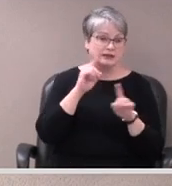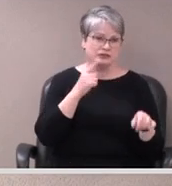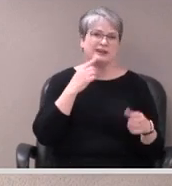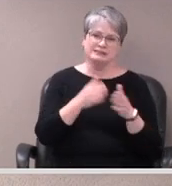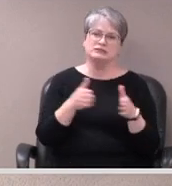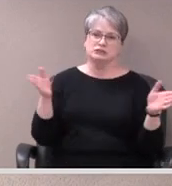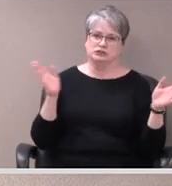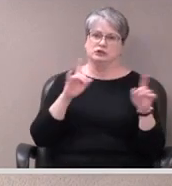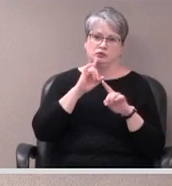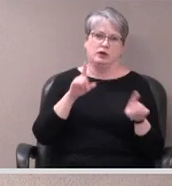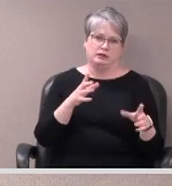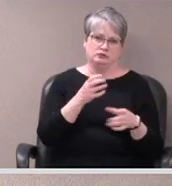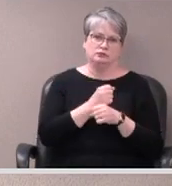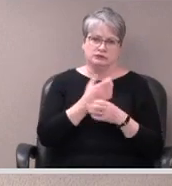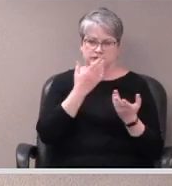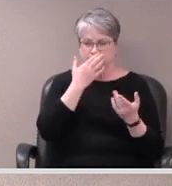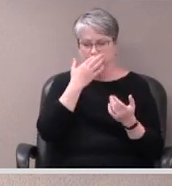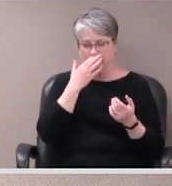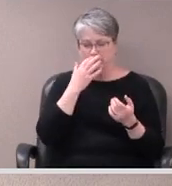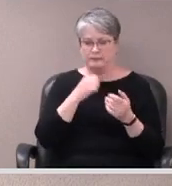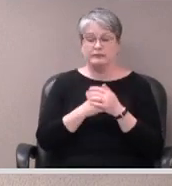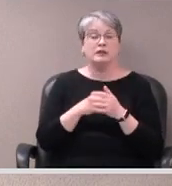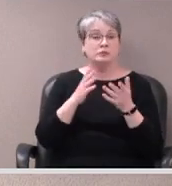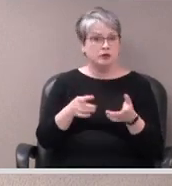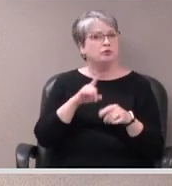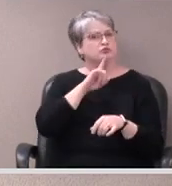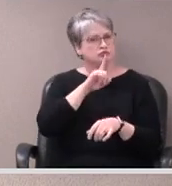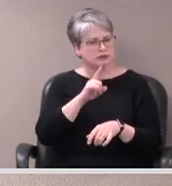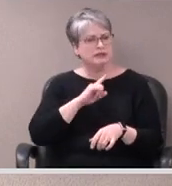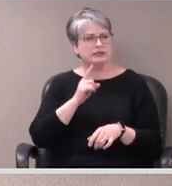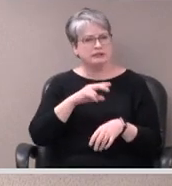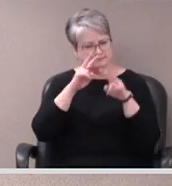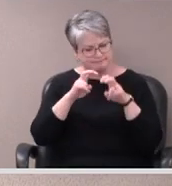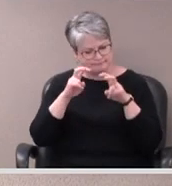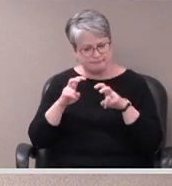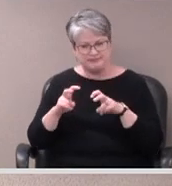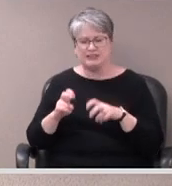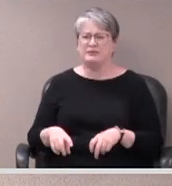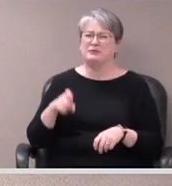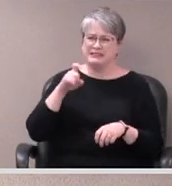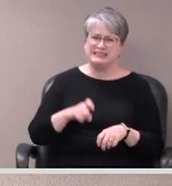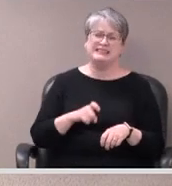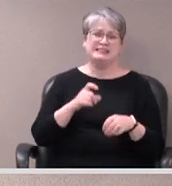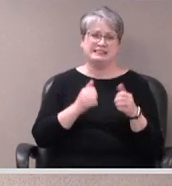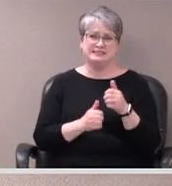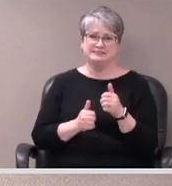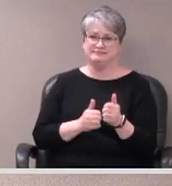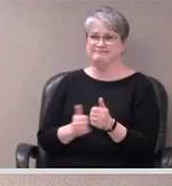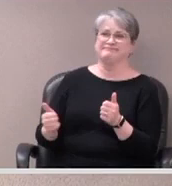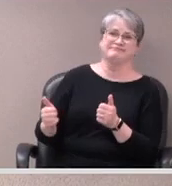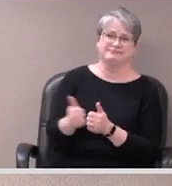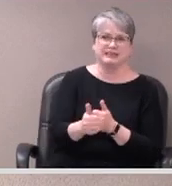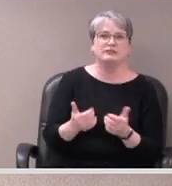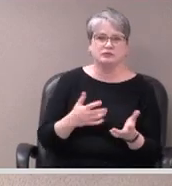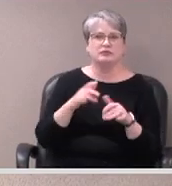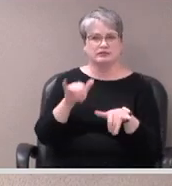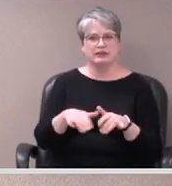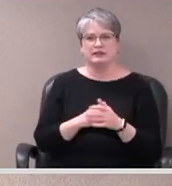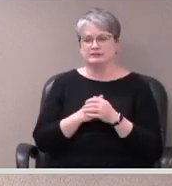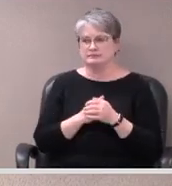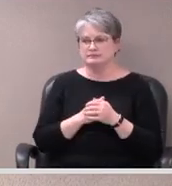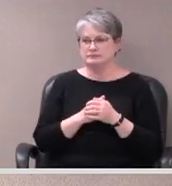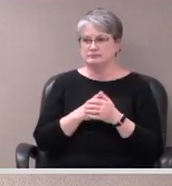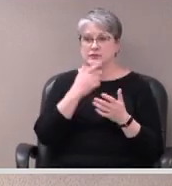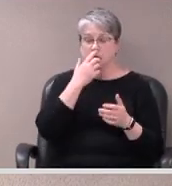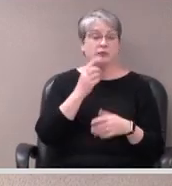answers. But these are things that I think we really need to start looking at and we've got to get ahead of. We have been